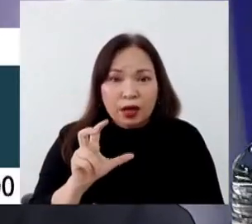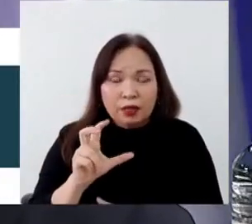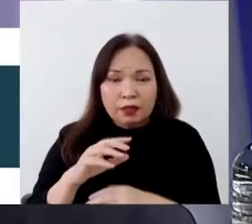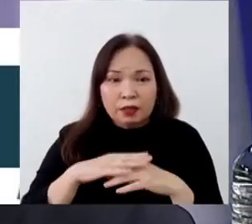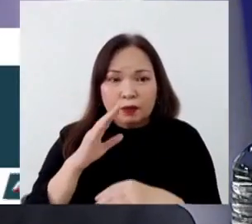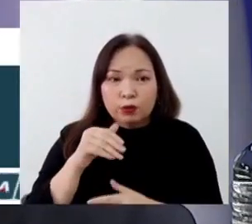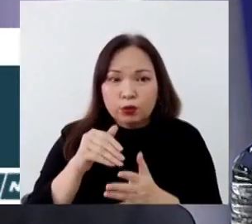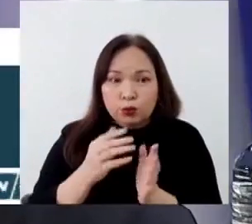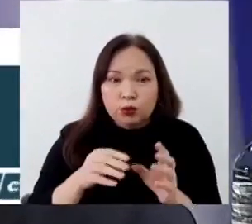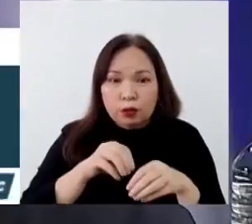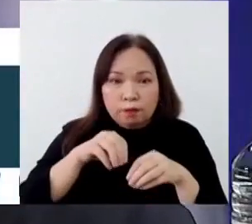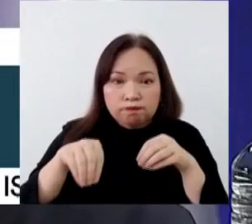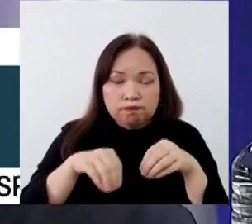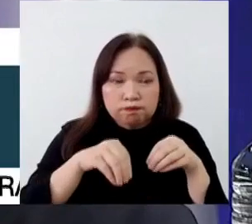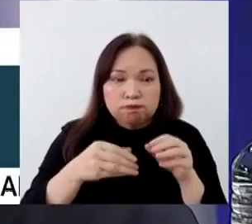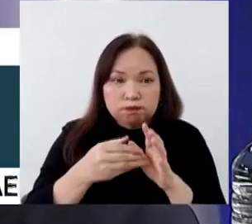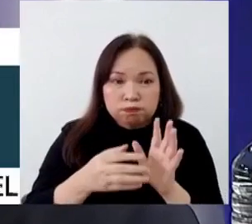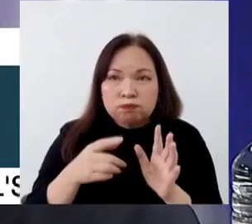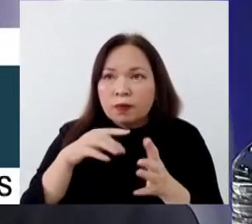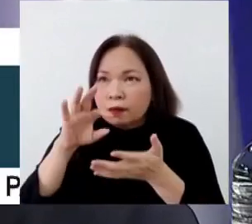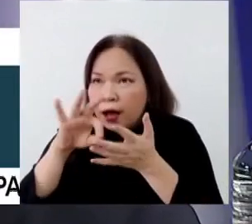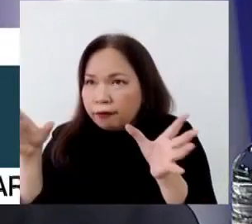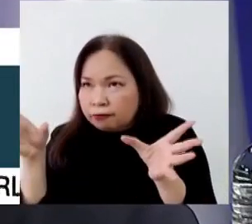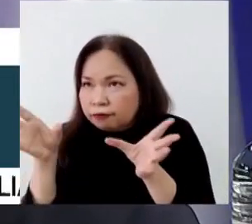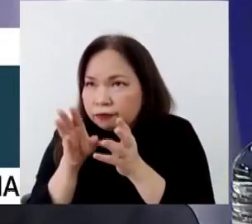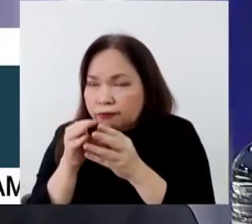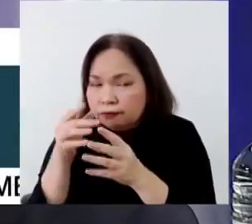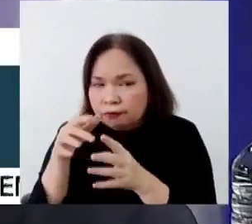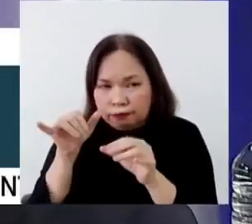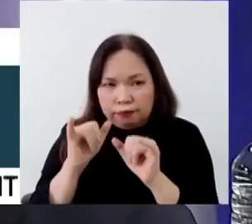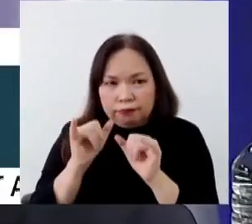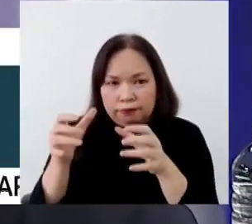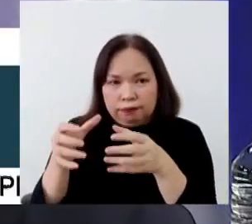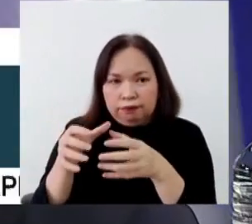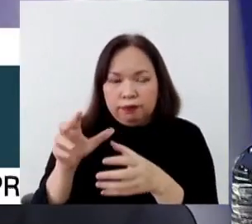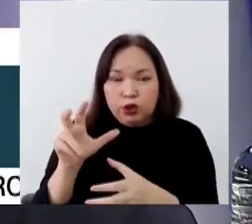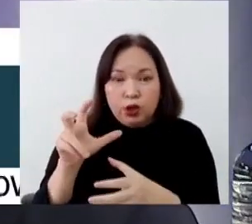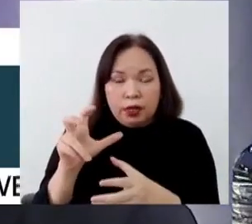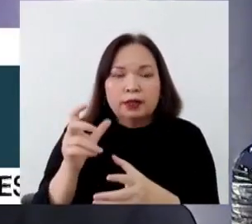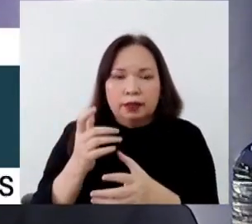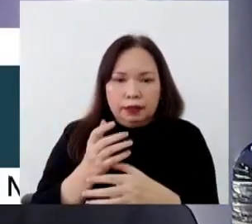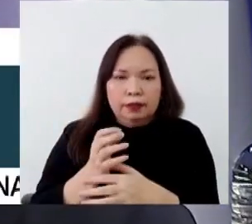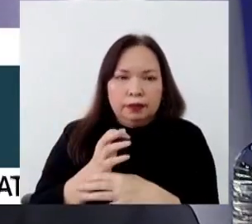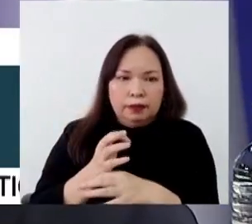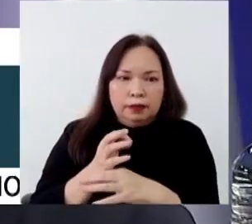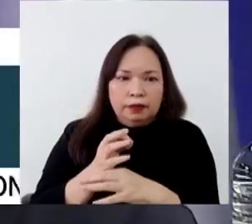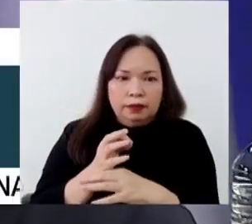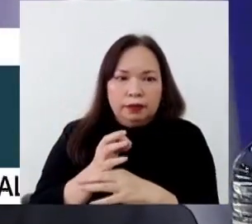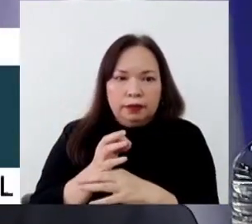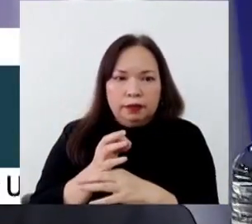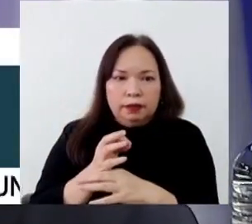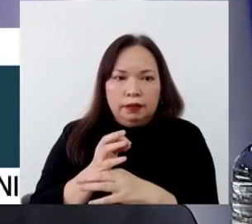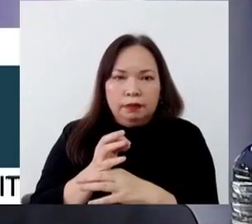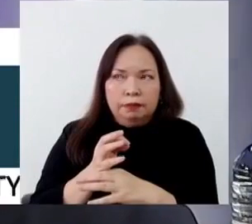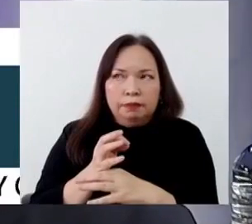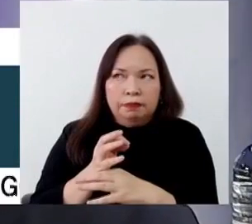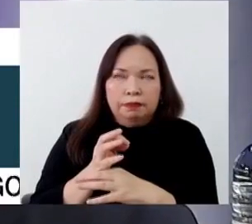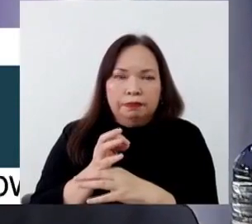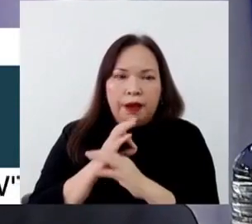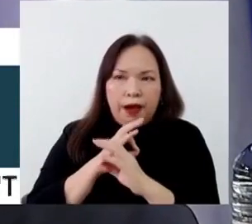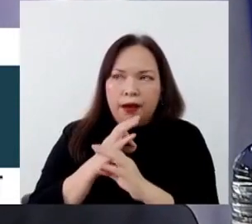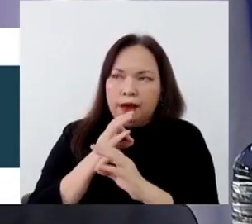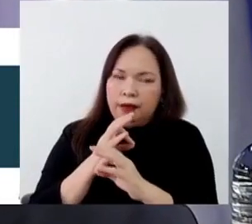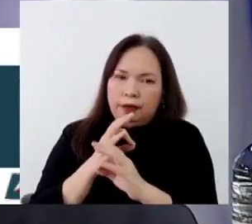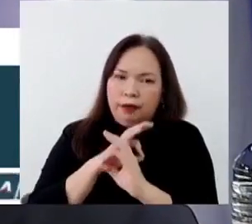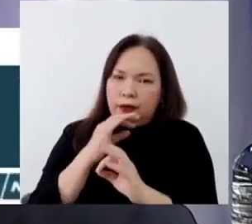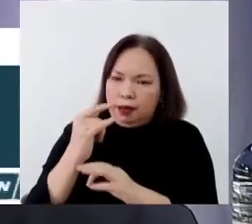agricultural students, who are accounted for, and that we've been repatriating them. Not exactly. There was the first batch which already arrived. It's